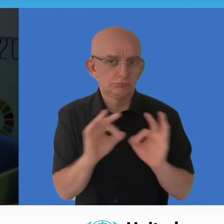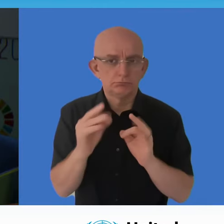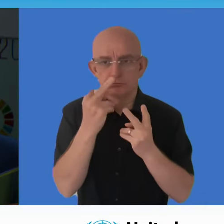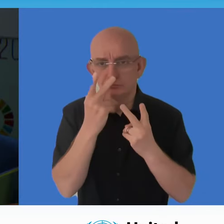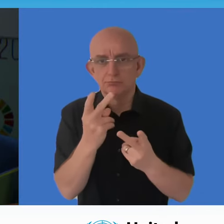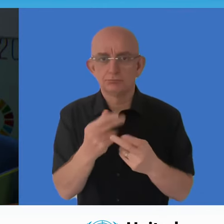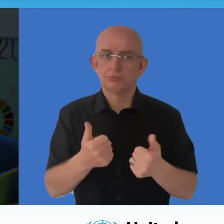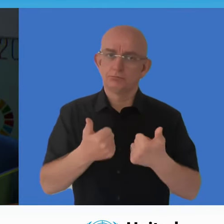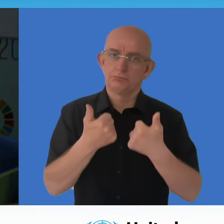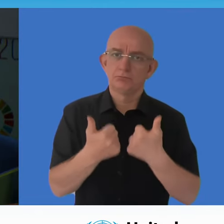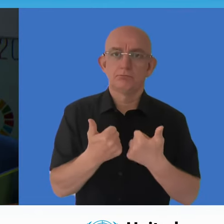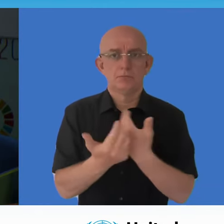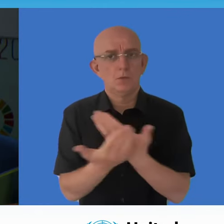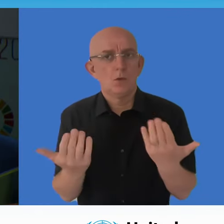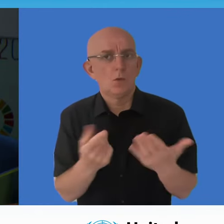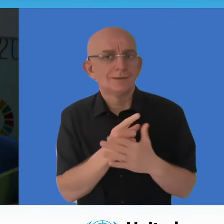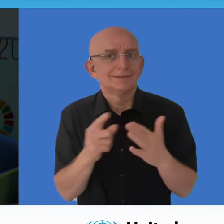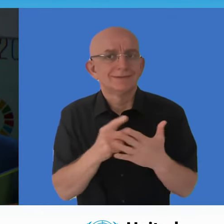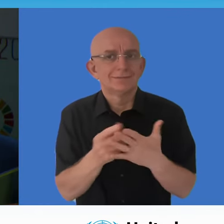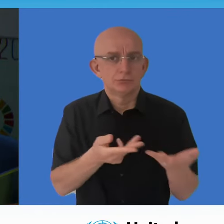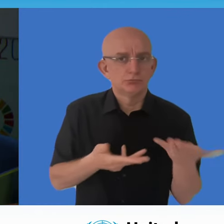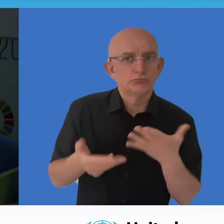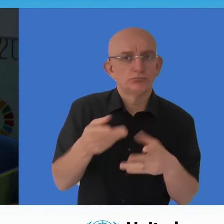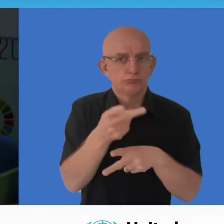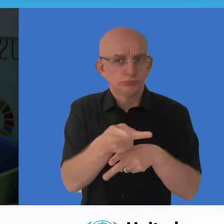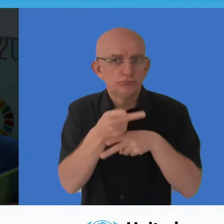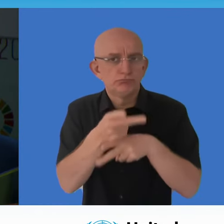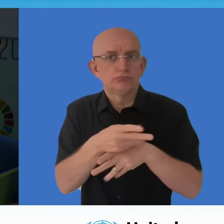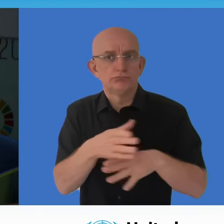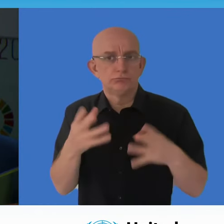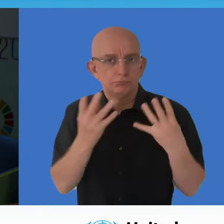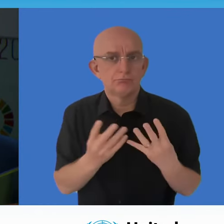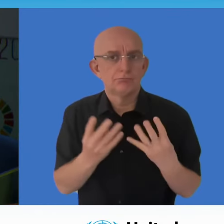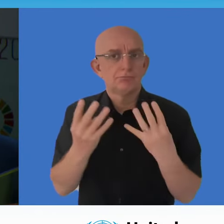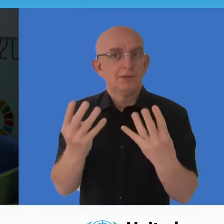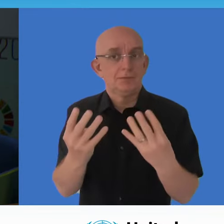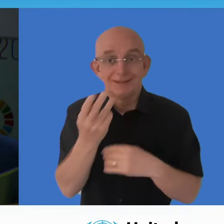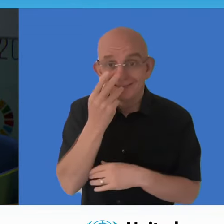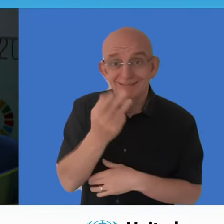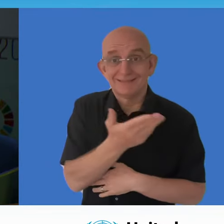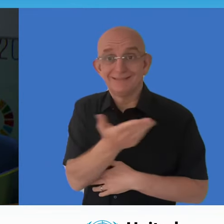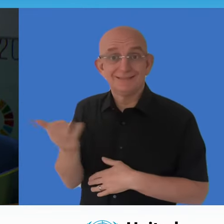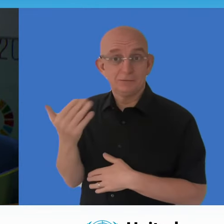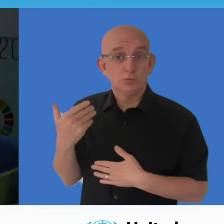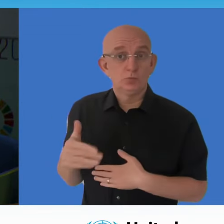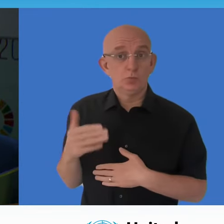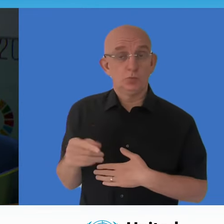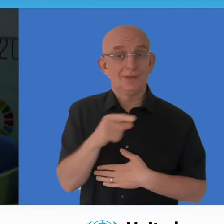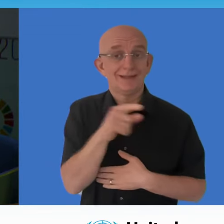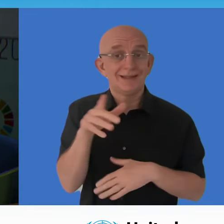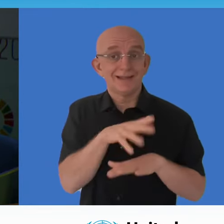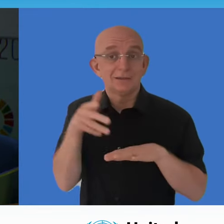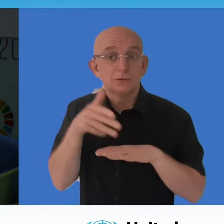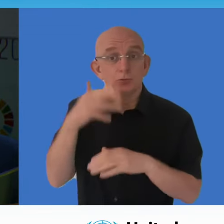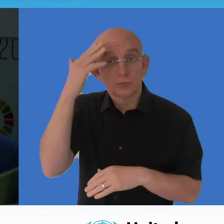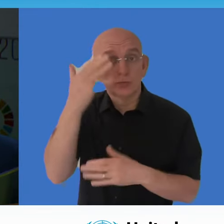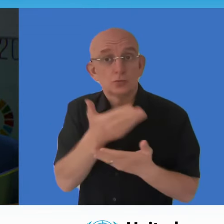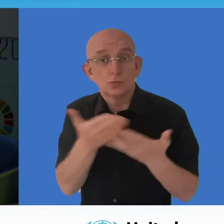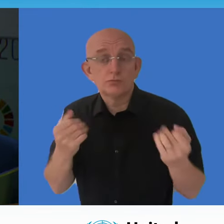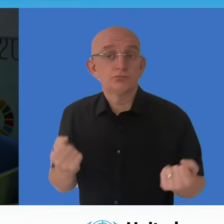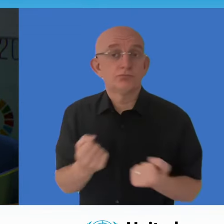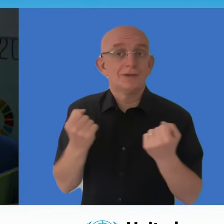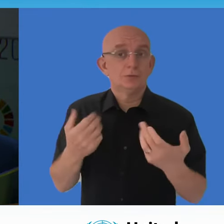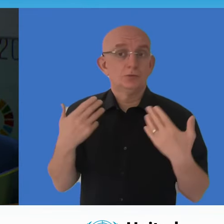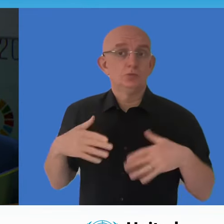see, indigenous knowledge and practices has a lot to offer, not just for us IPs, but to the world and to the coming